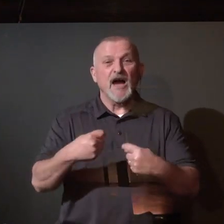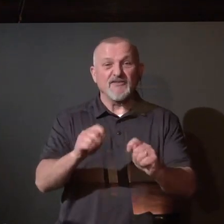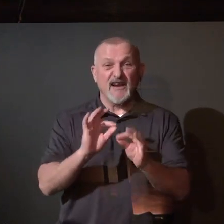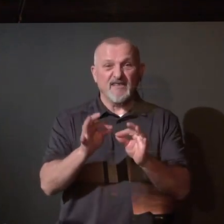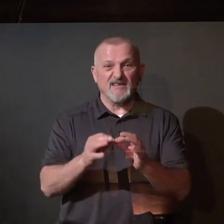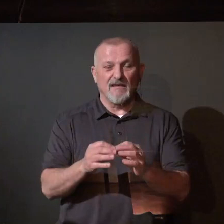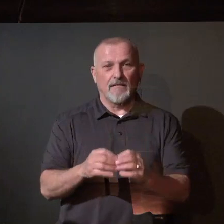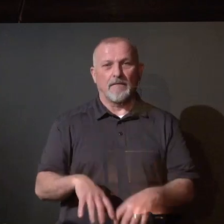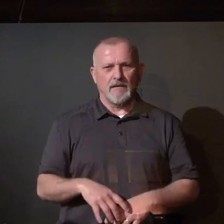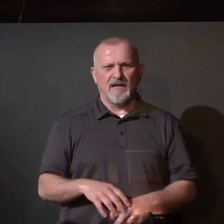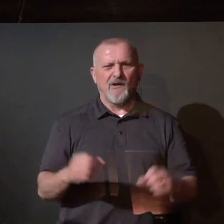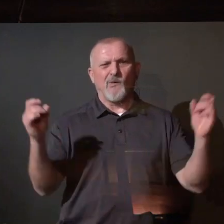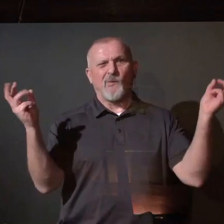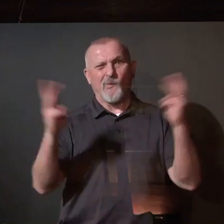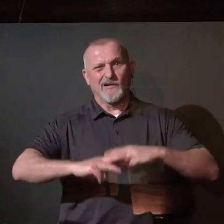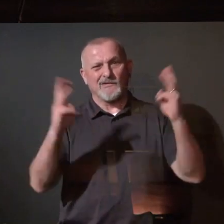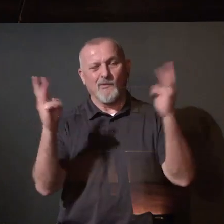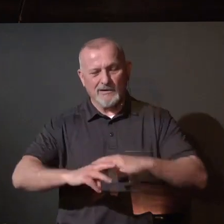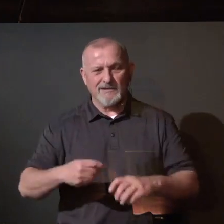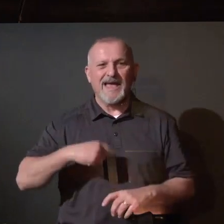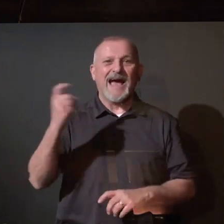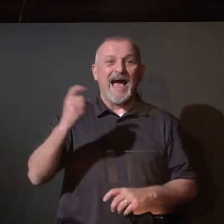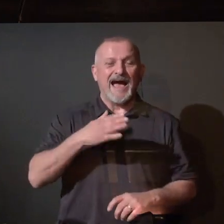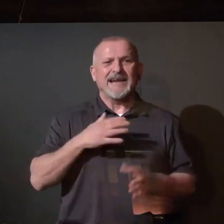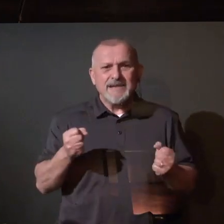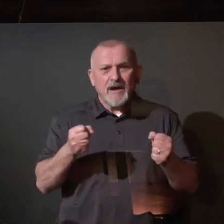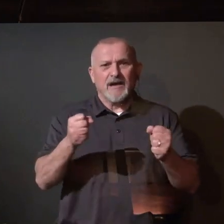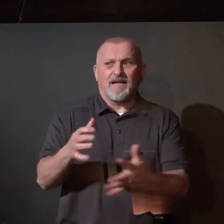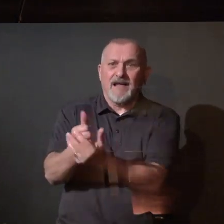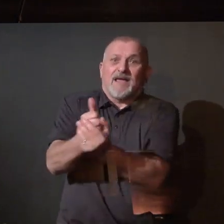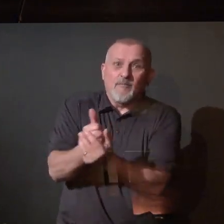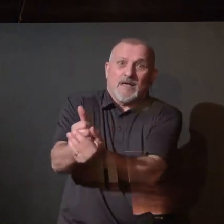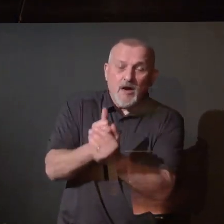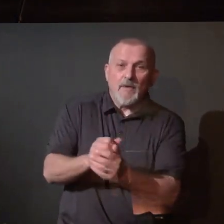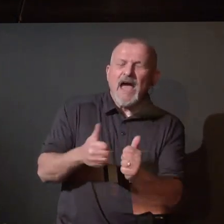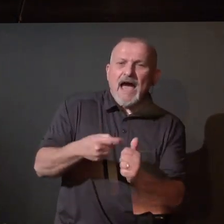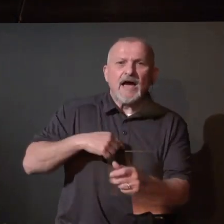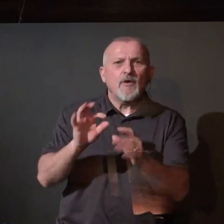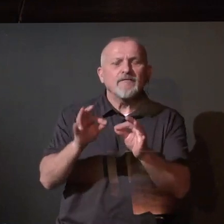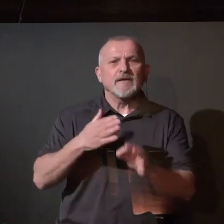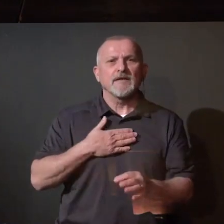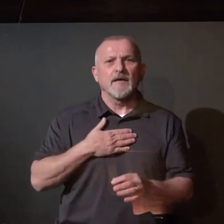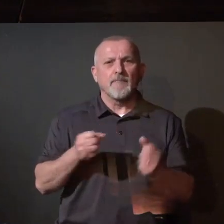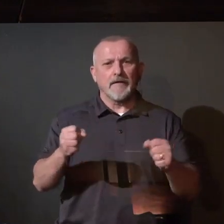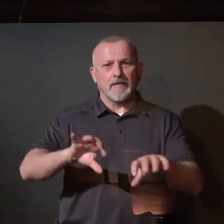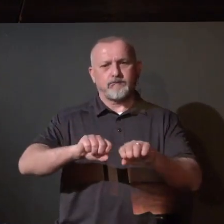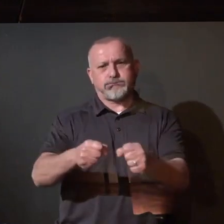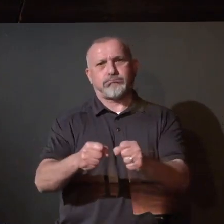the end of my road. I need my car. I can't fix it. I just need somebody to help. How do I fix my broken